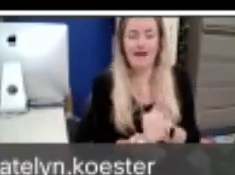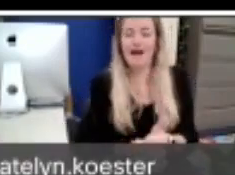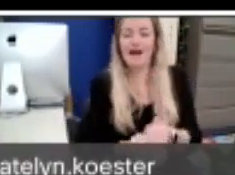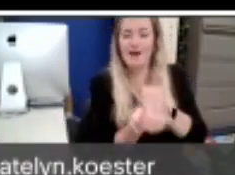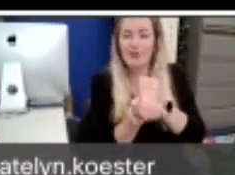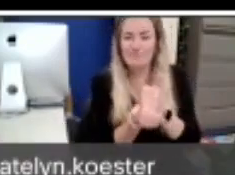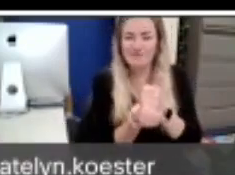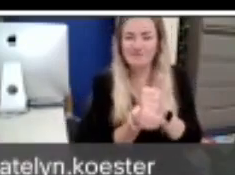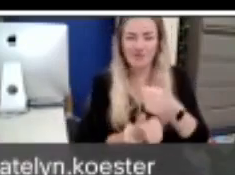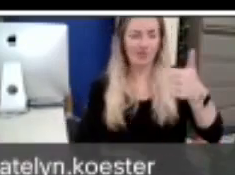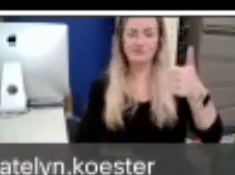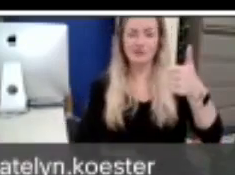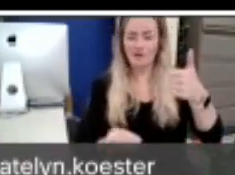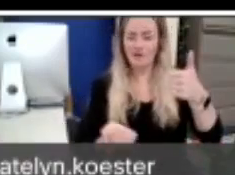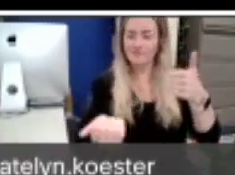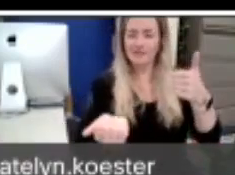Help?